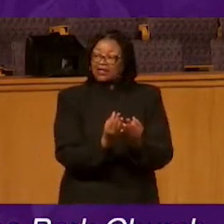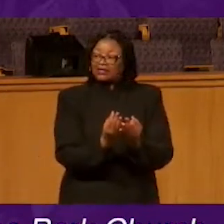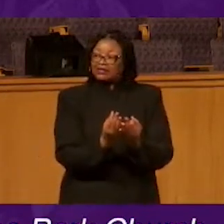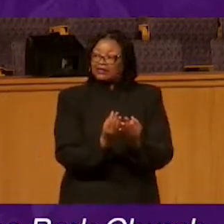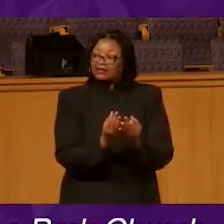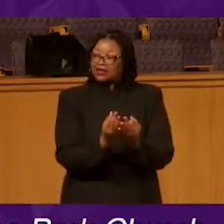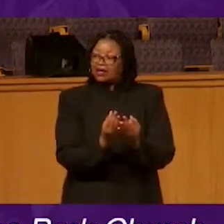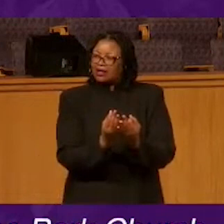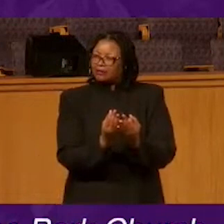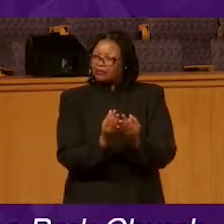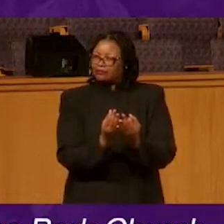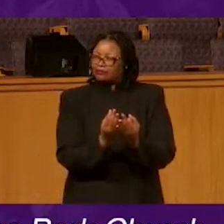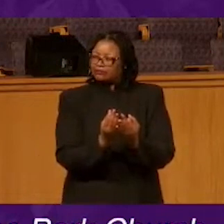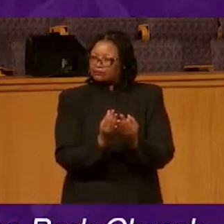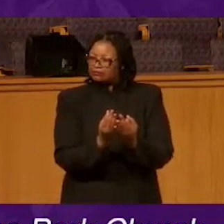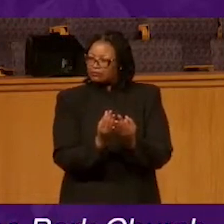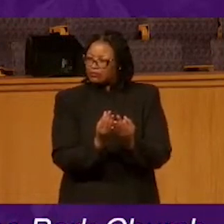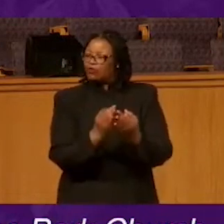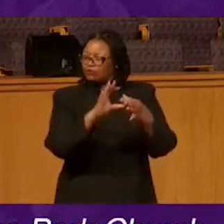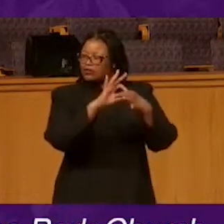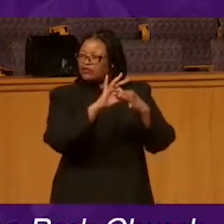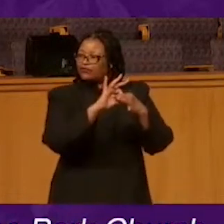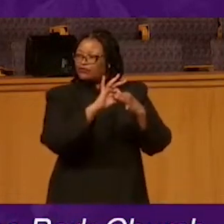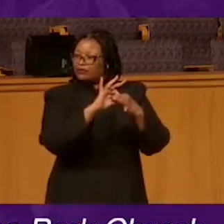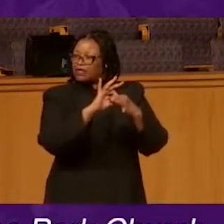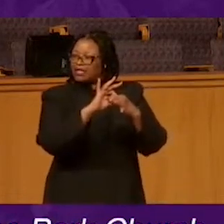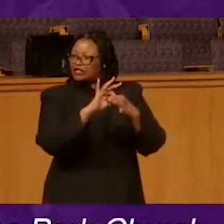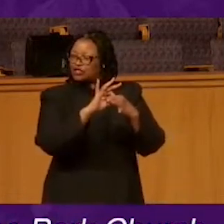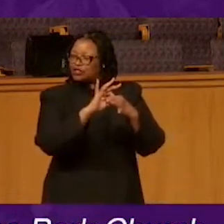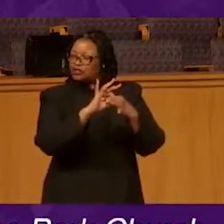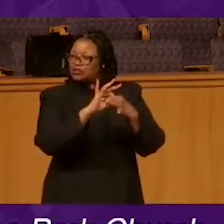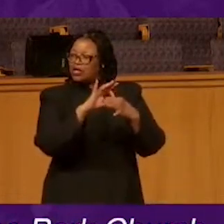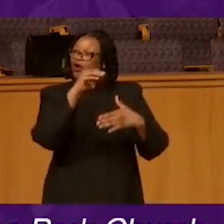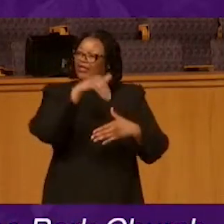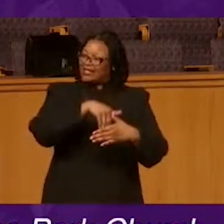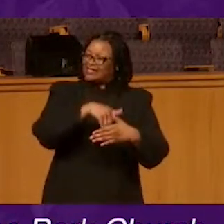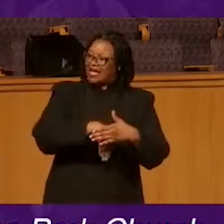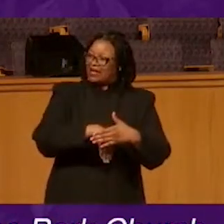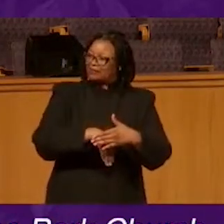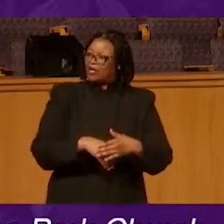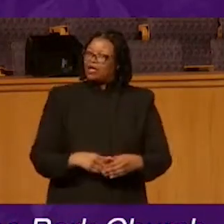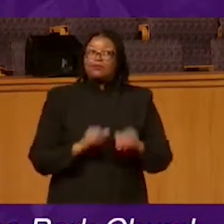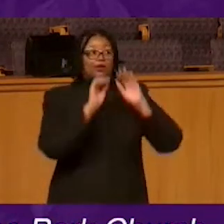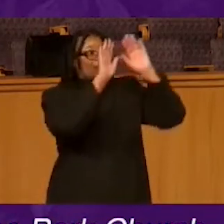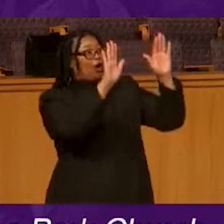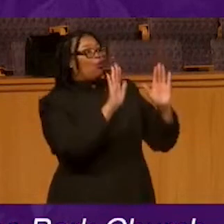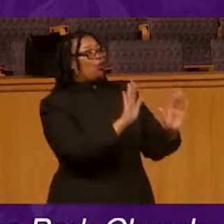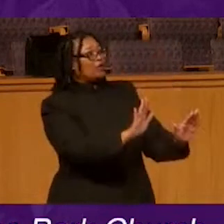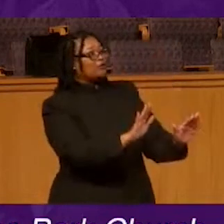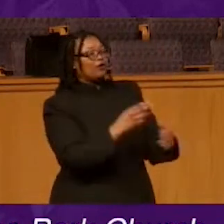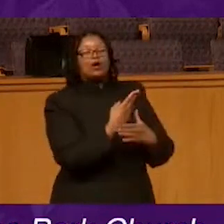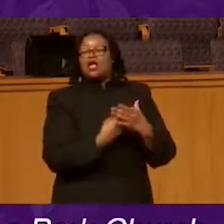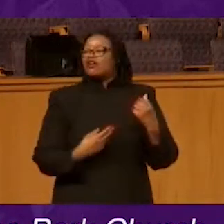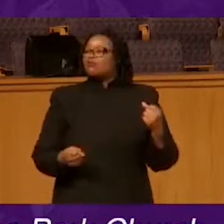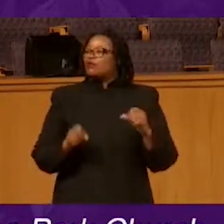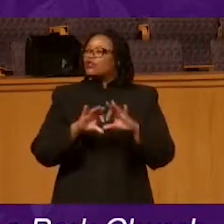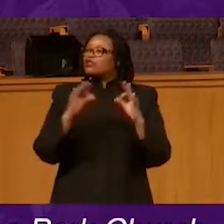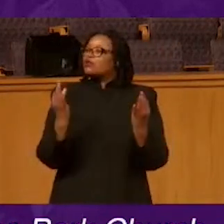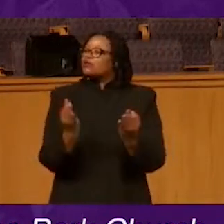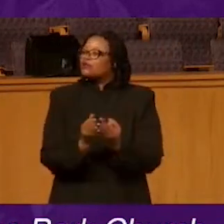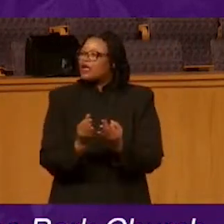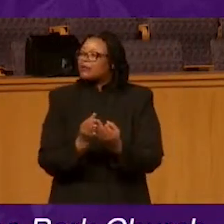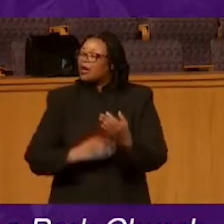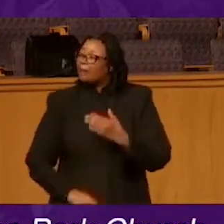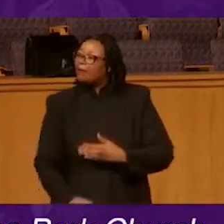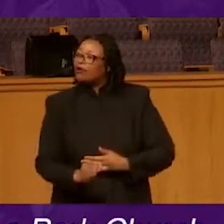belonging that's on the inside. And it would be wonderful if both the family of birth is also